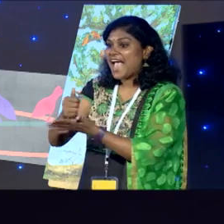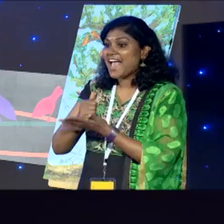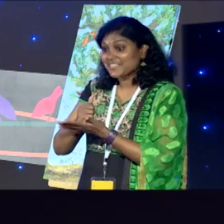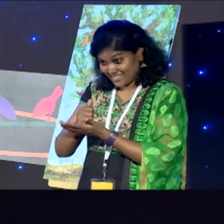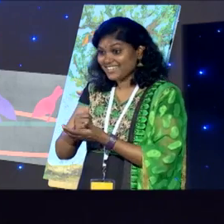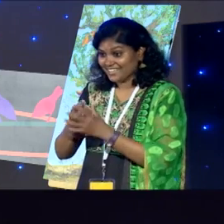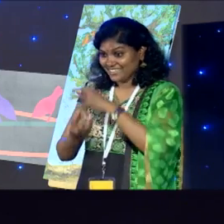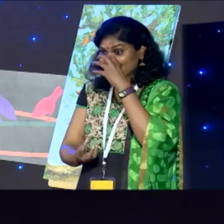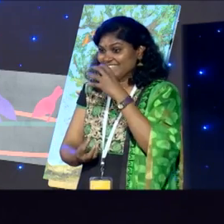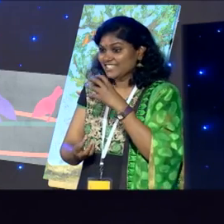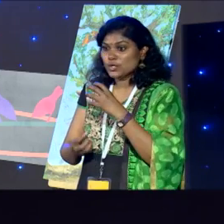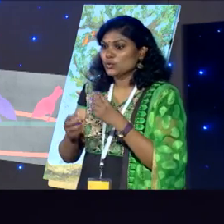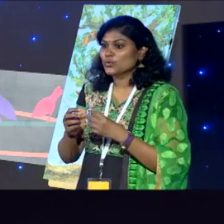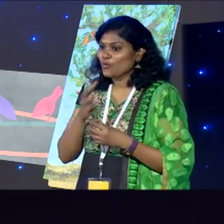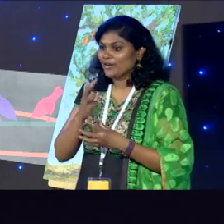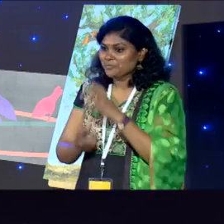them.